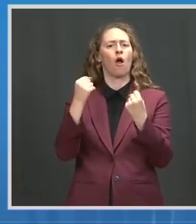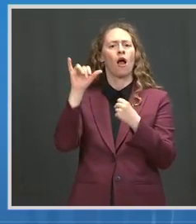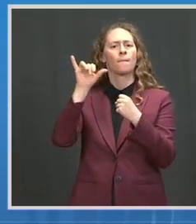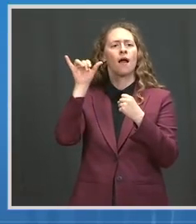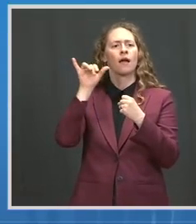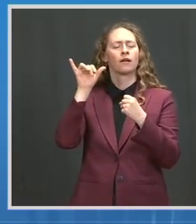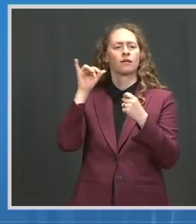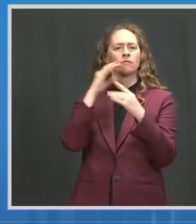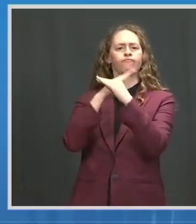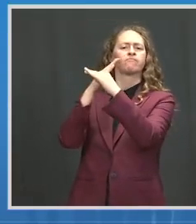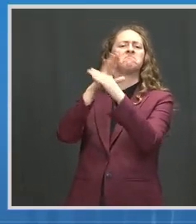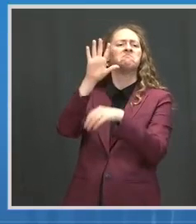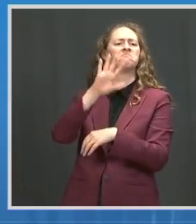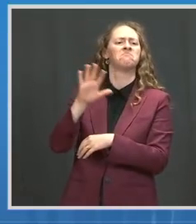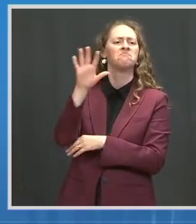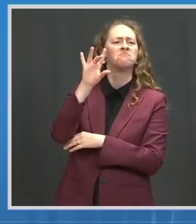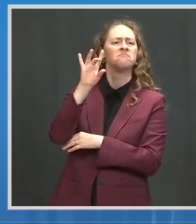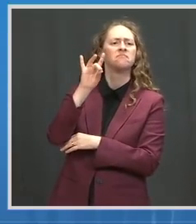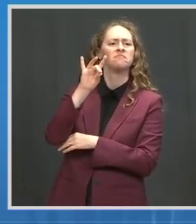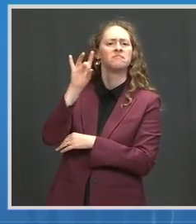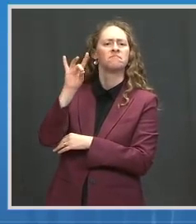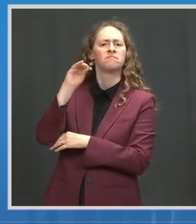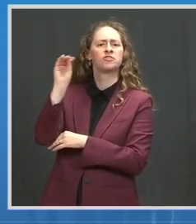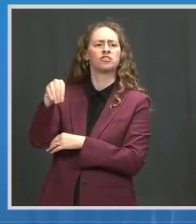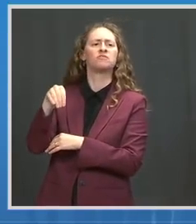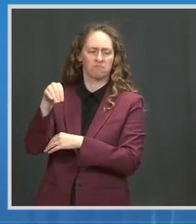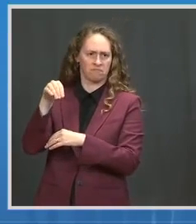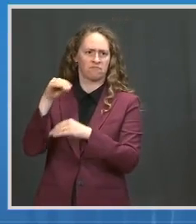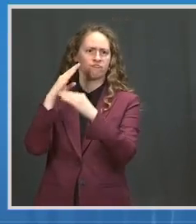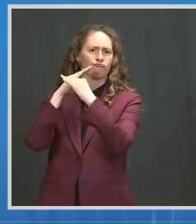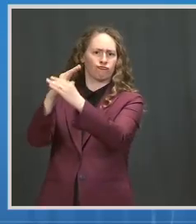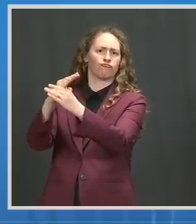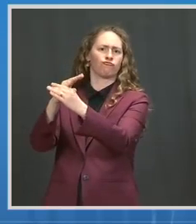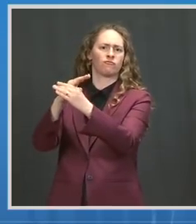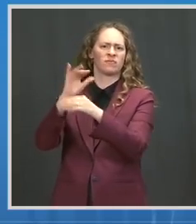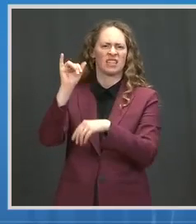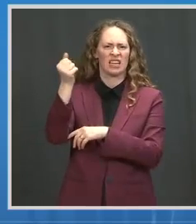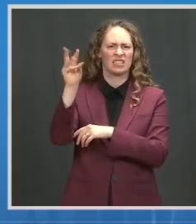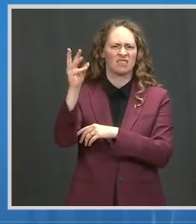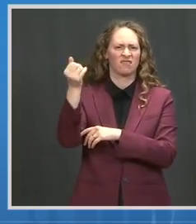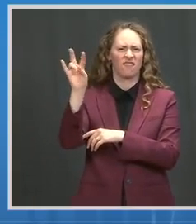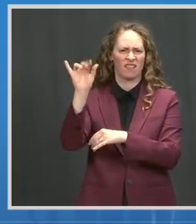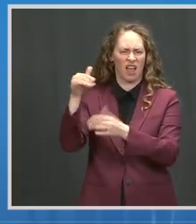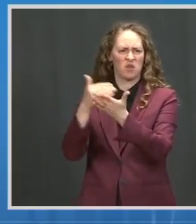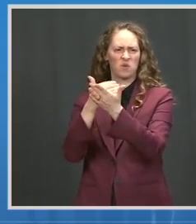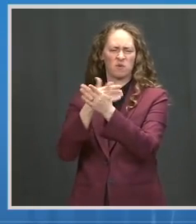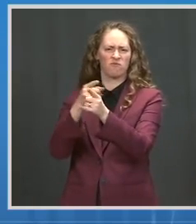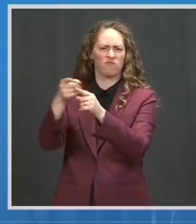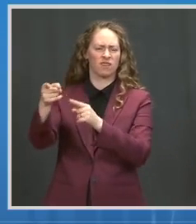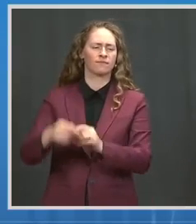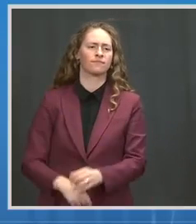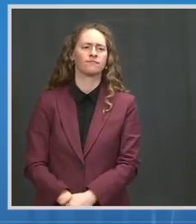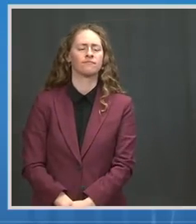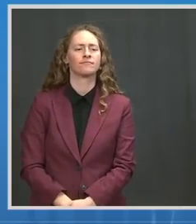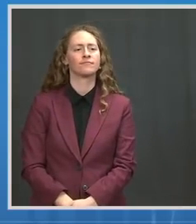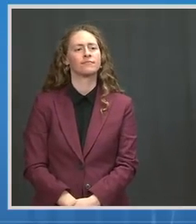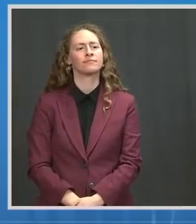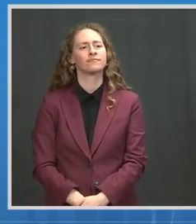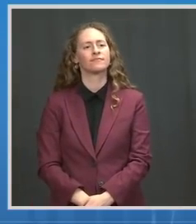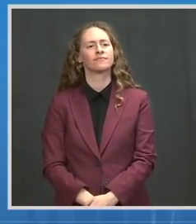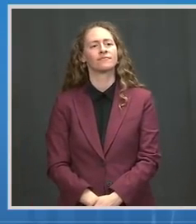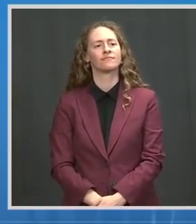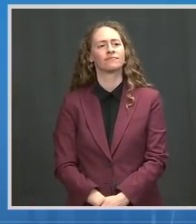the 617, and just like we've shown multiple times, over 93%